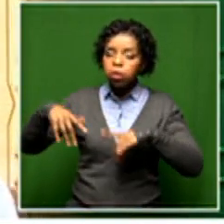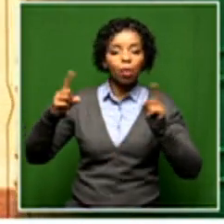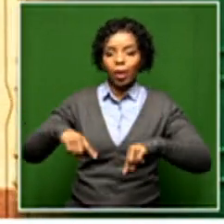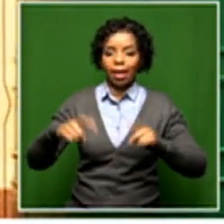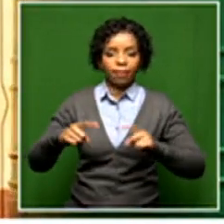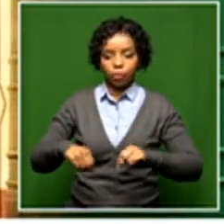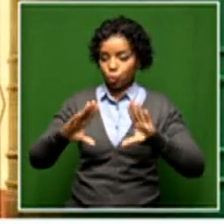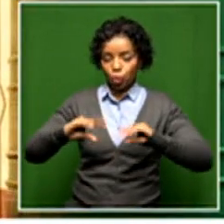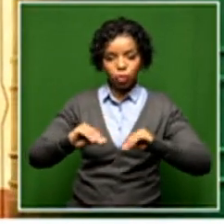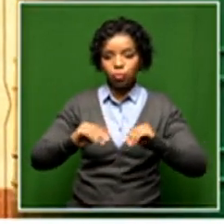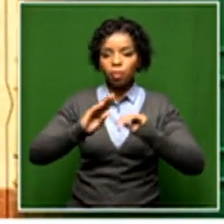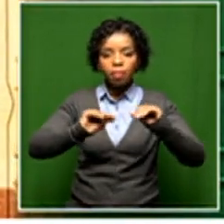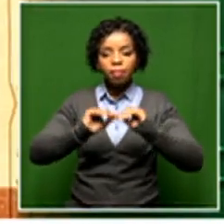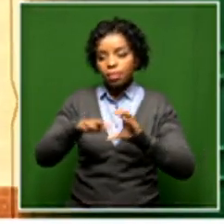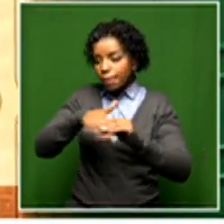because